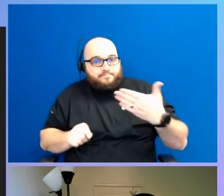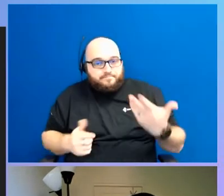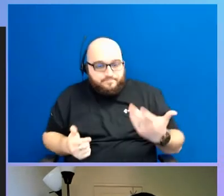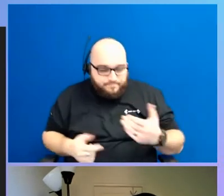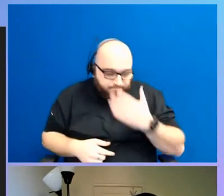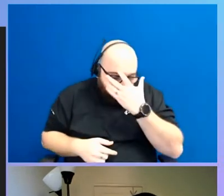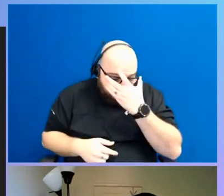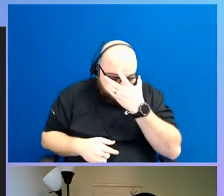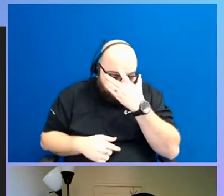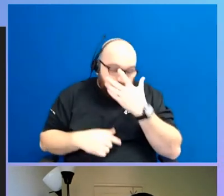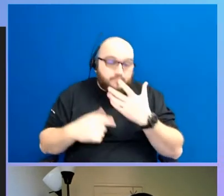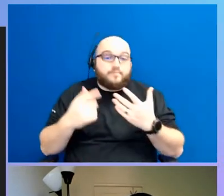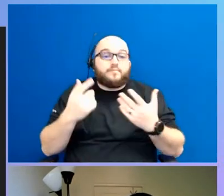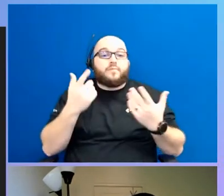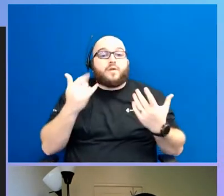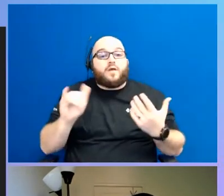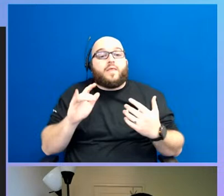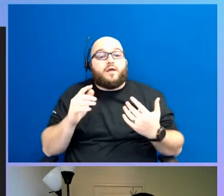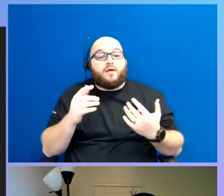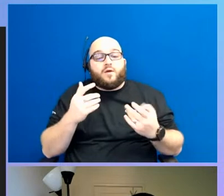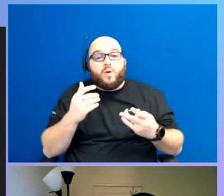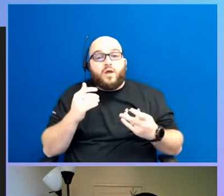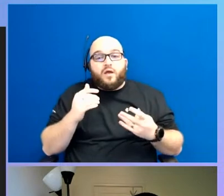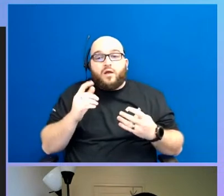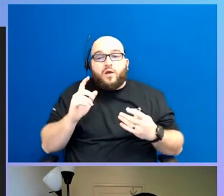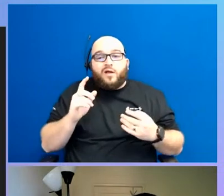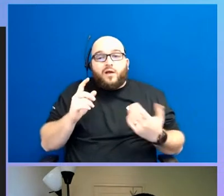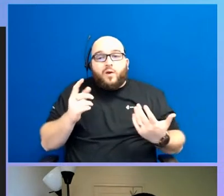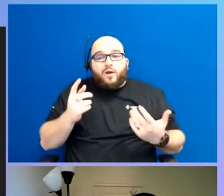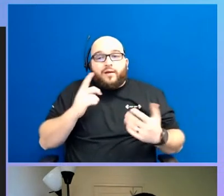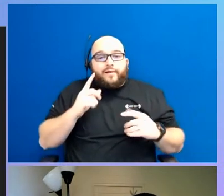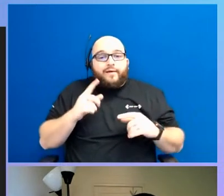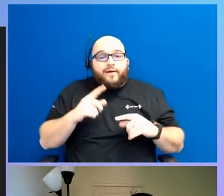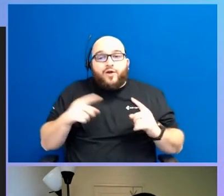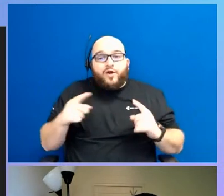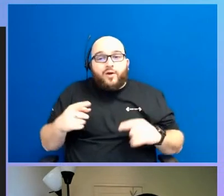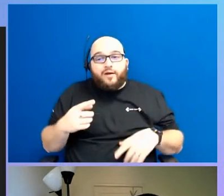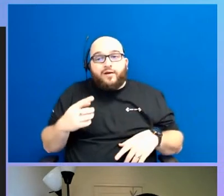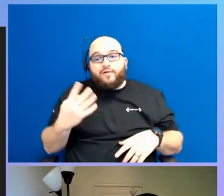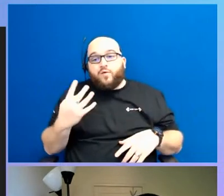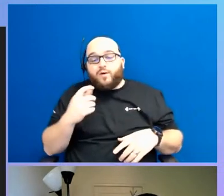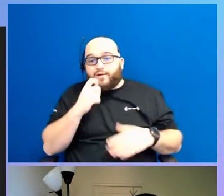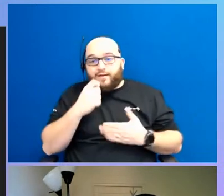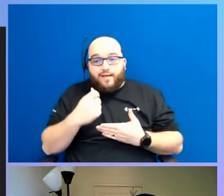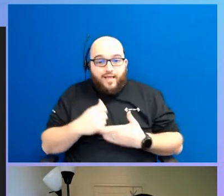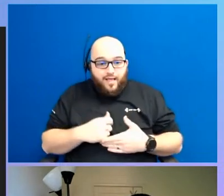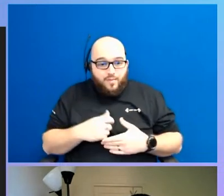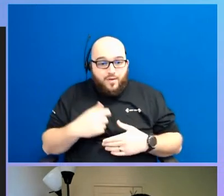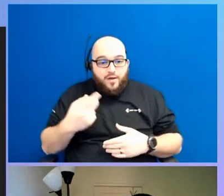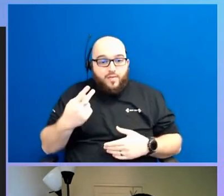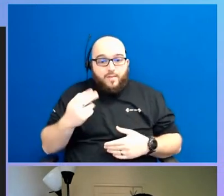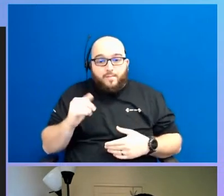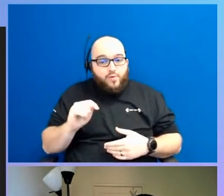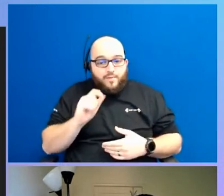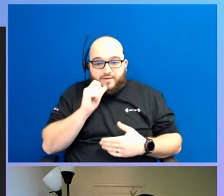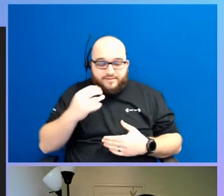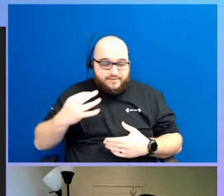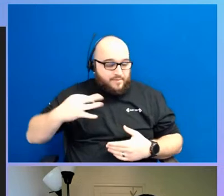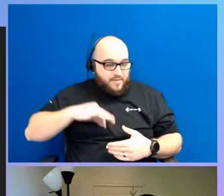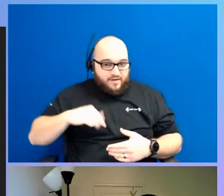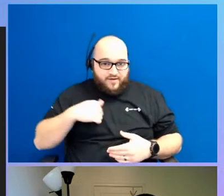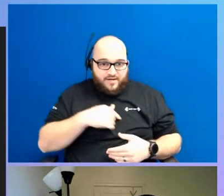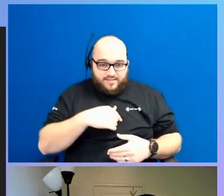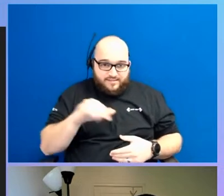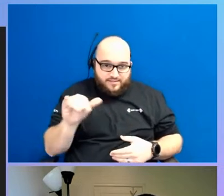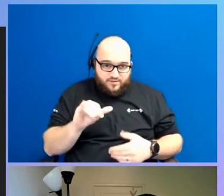So variation X of 4 isn't helpful. Using the prompt as alt text isn't helpful.